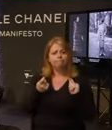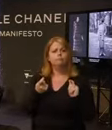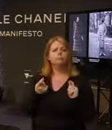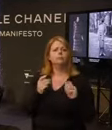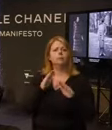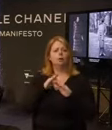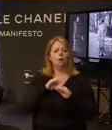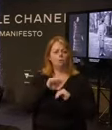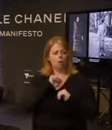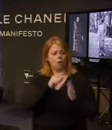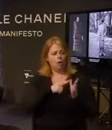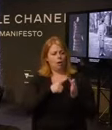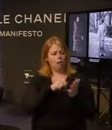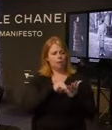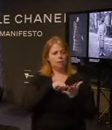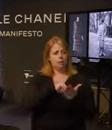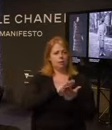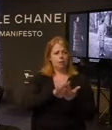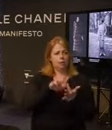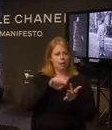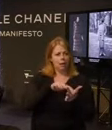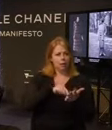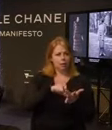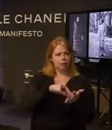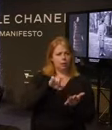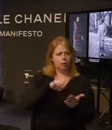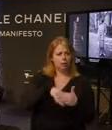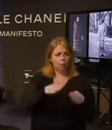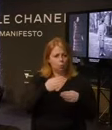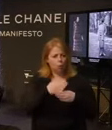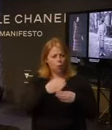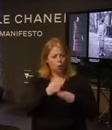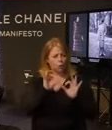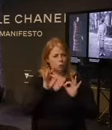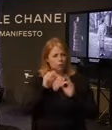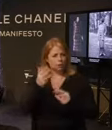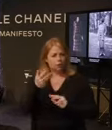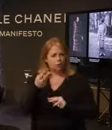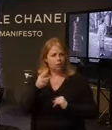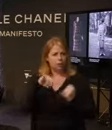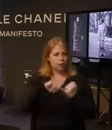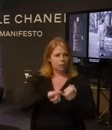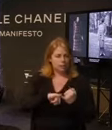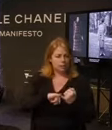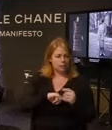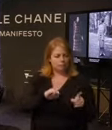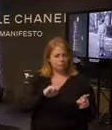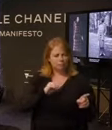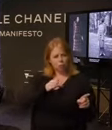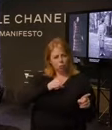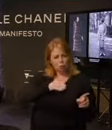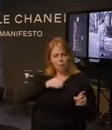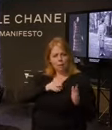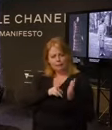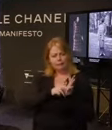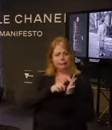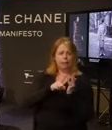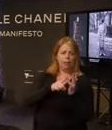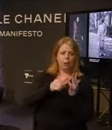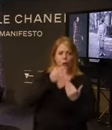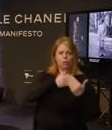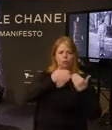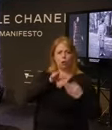in her work to acknowledge that also, particularly in the 30s, Chanel's romantic and almost neo-historical